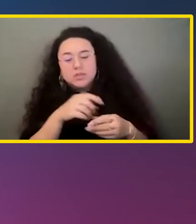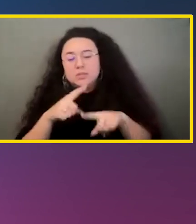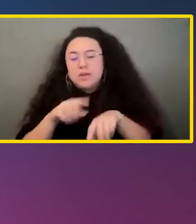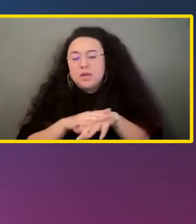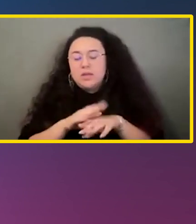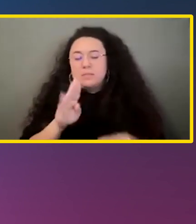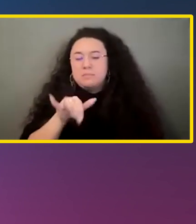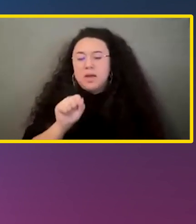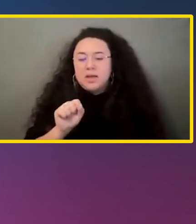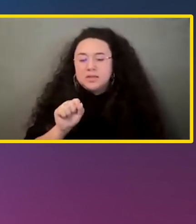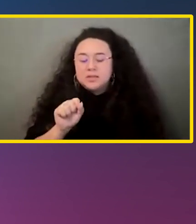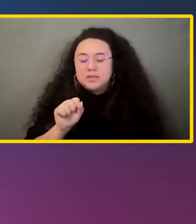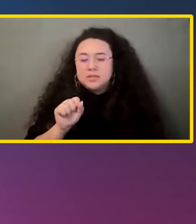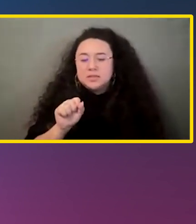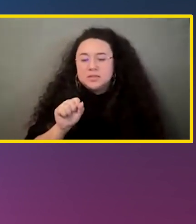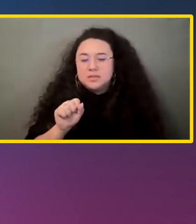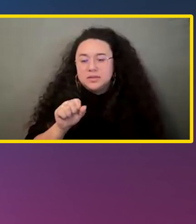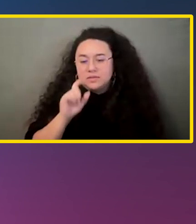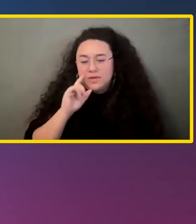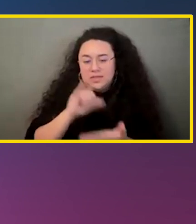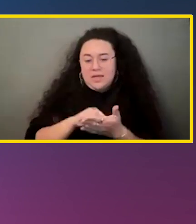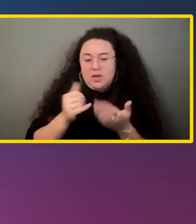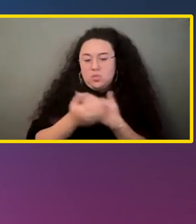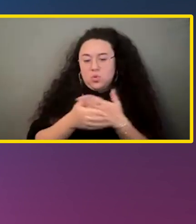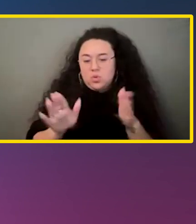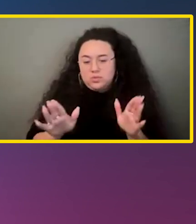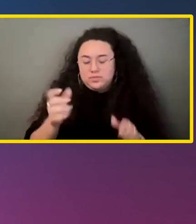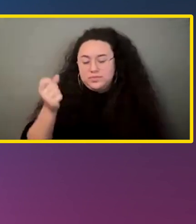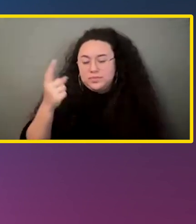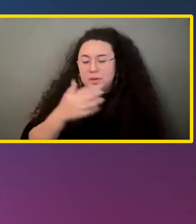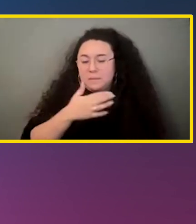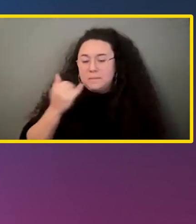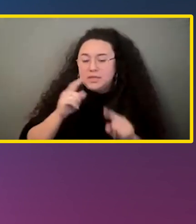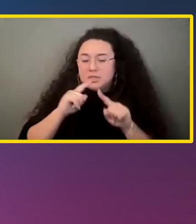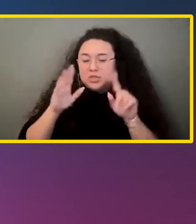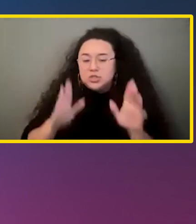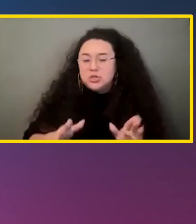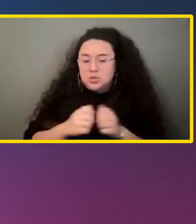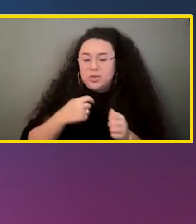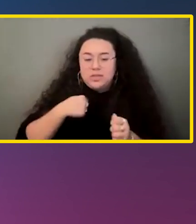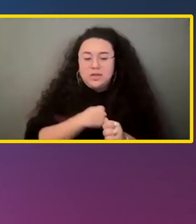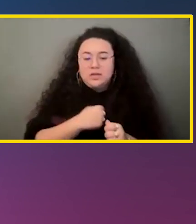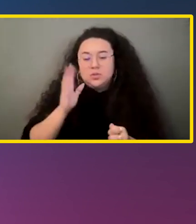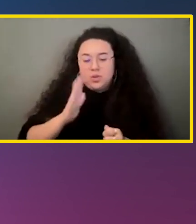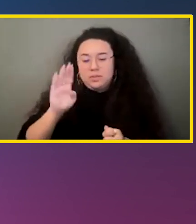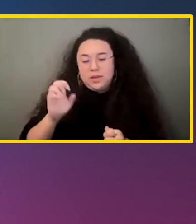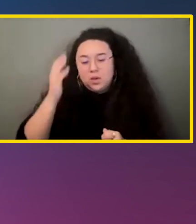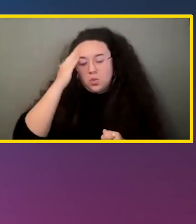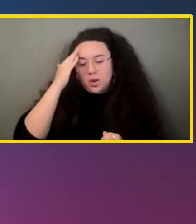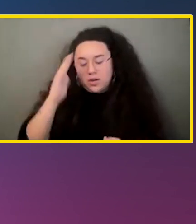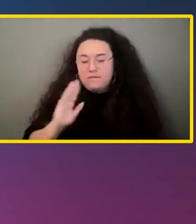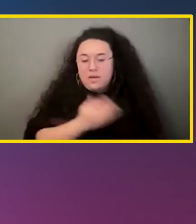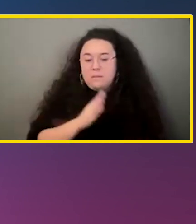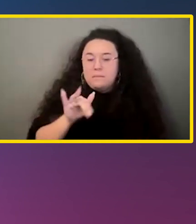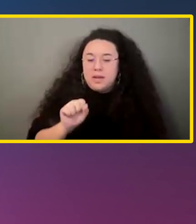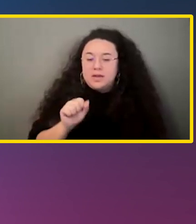on the bias that exists in that room. Now, the best journalists among us, we're going to be aware of our bias